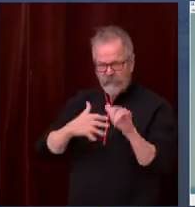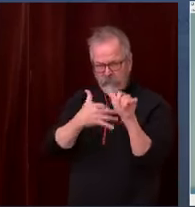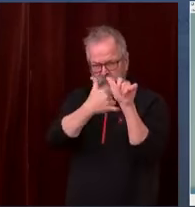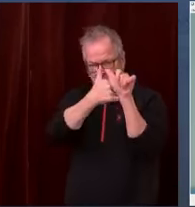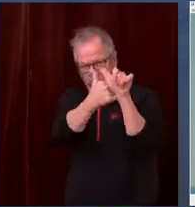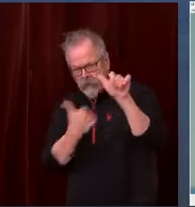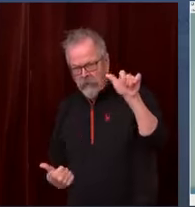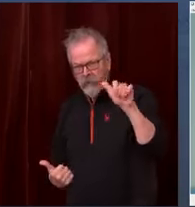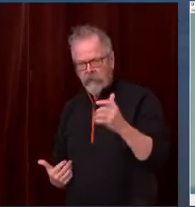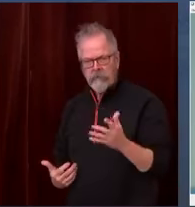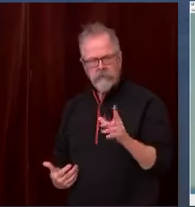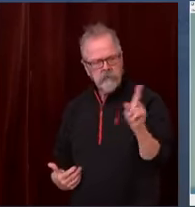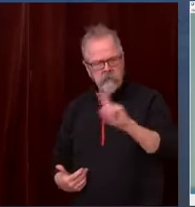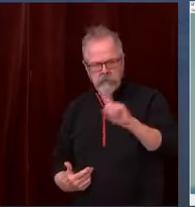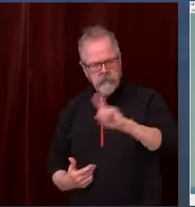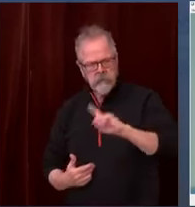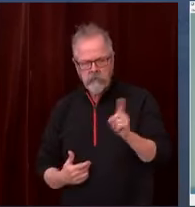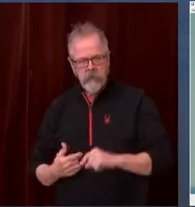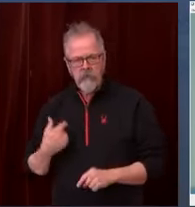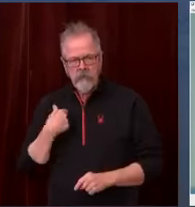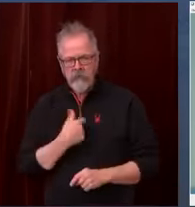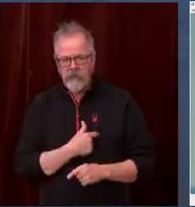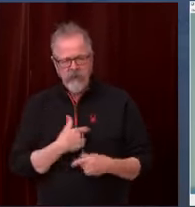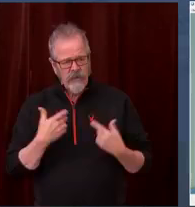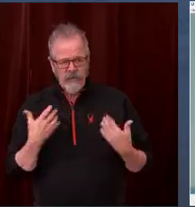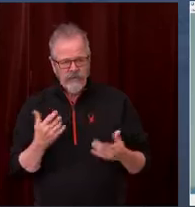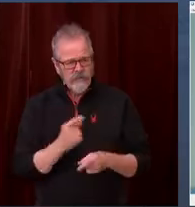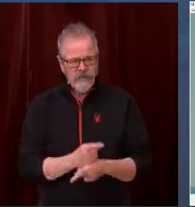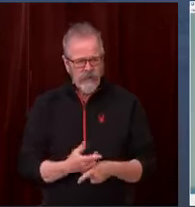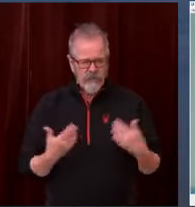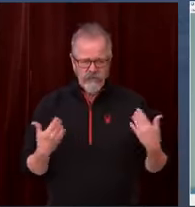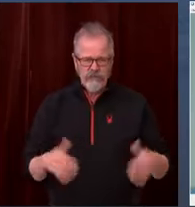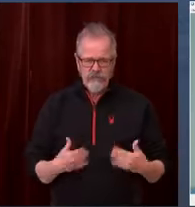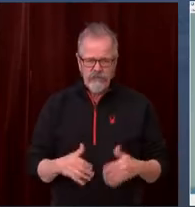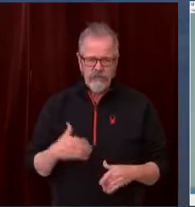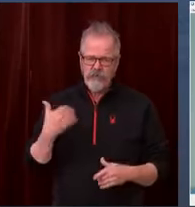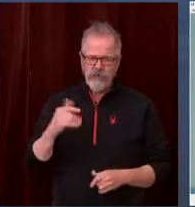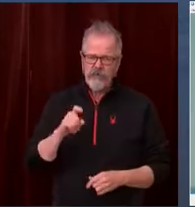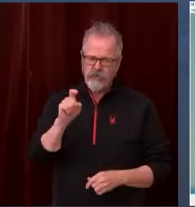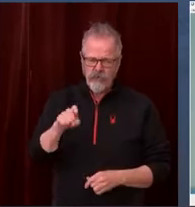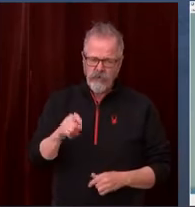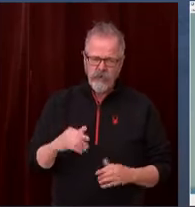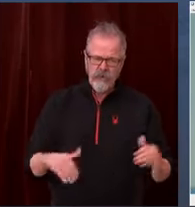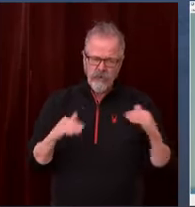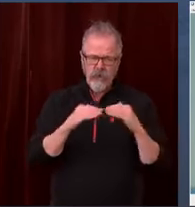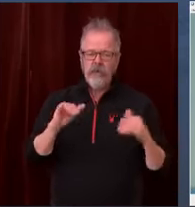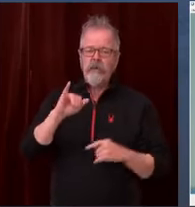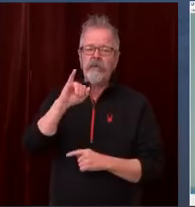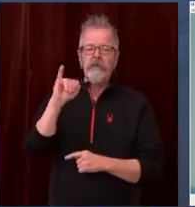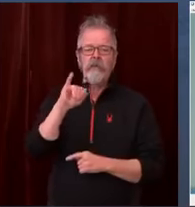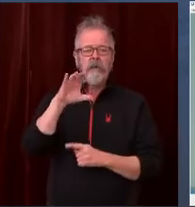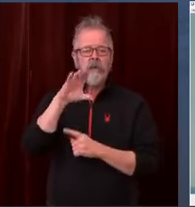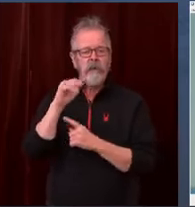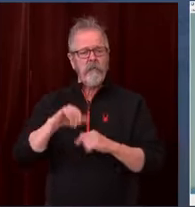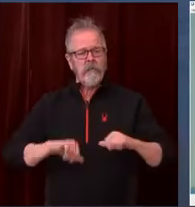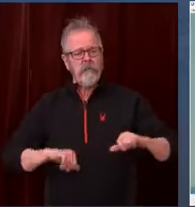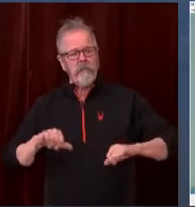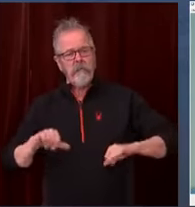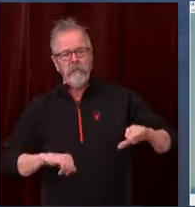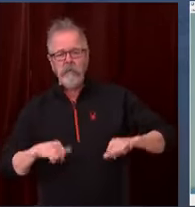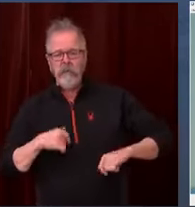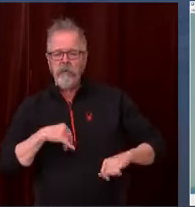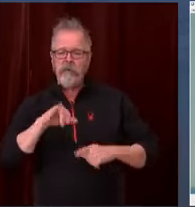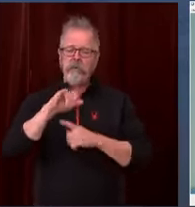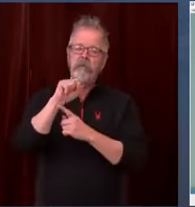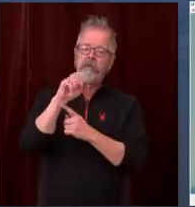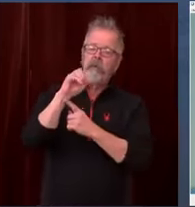companies pride themselves on being committed to social justice. It is time for them to step up and make the change